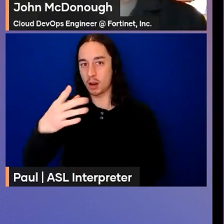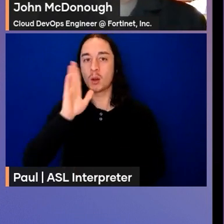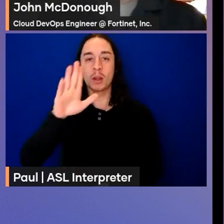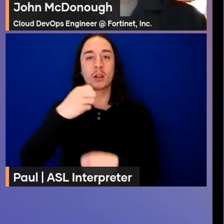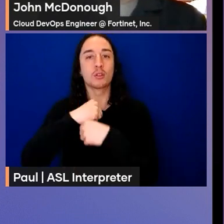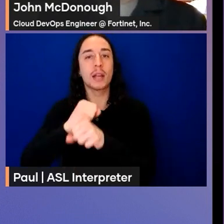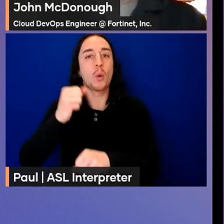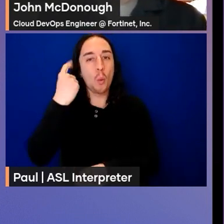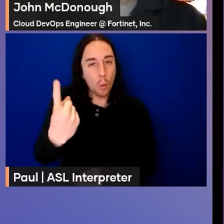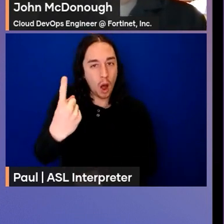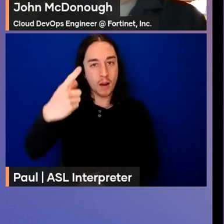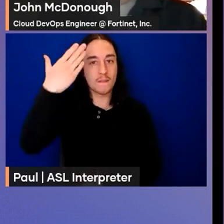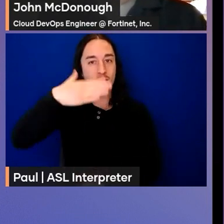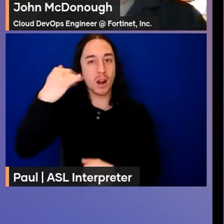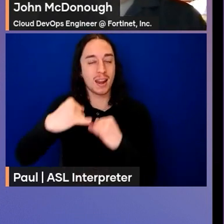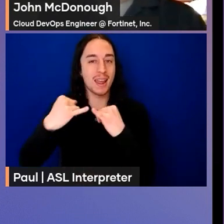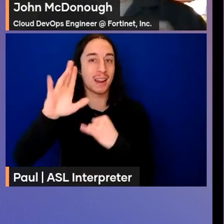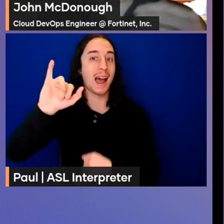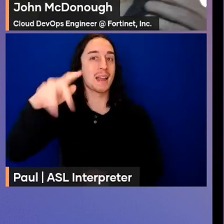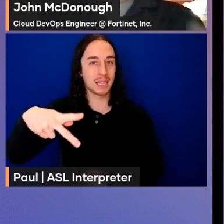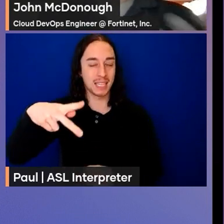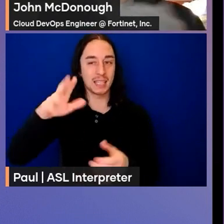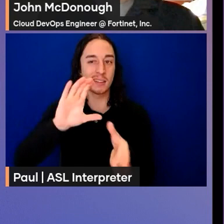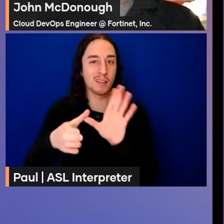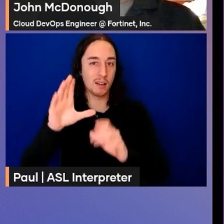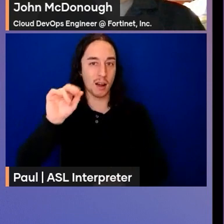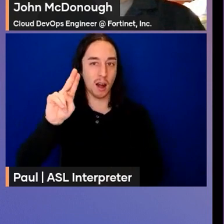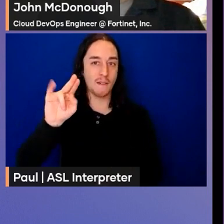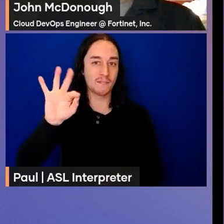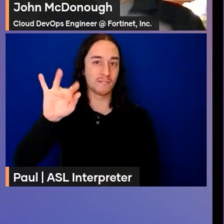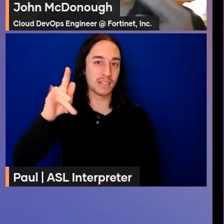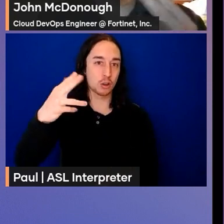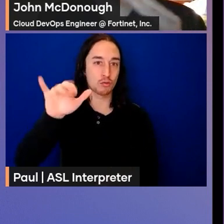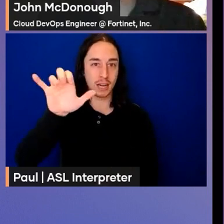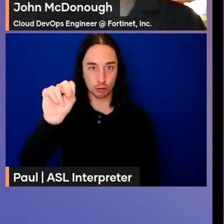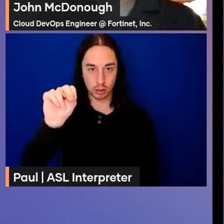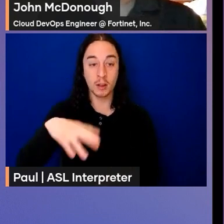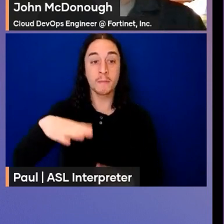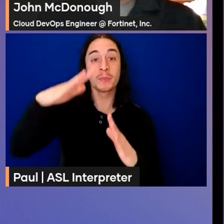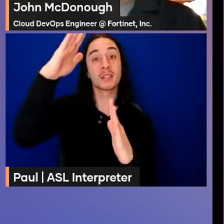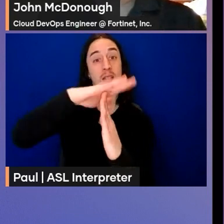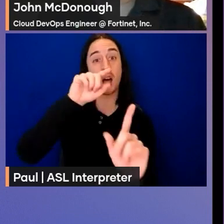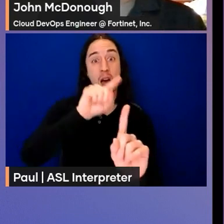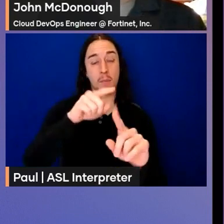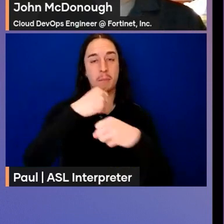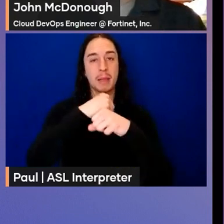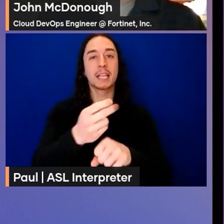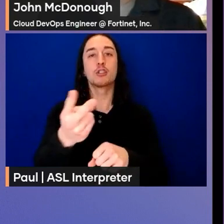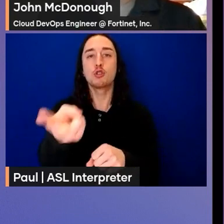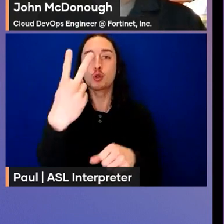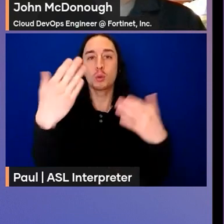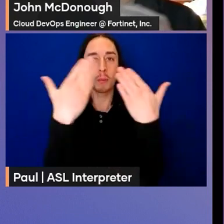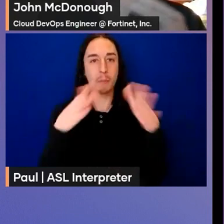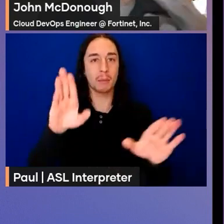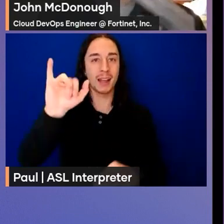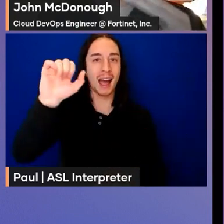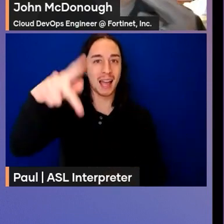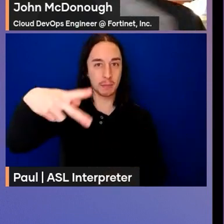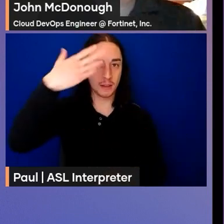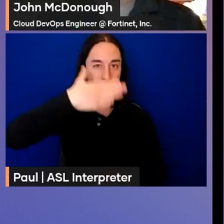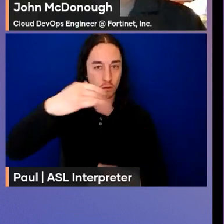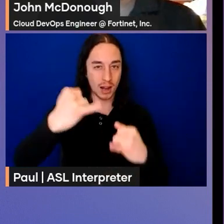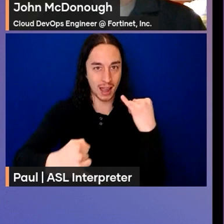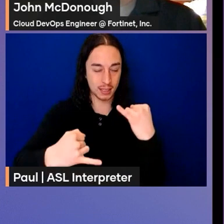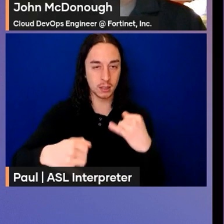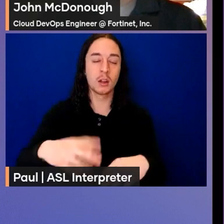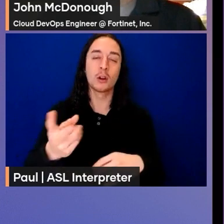IP configuration. Now, the top one is creating two public IP front ends, or two front-end